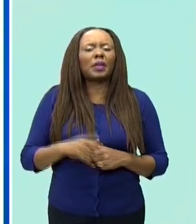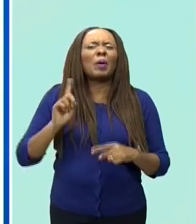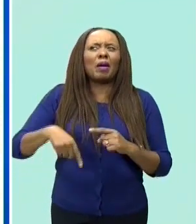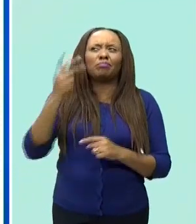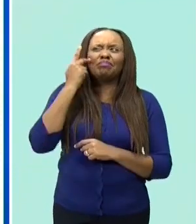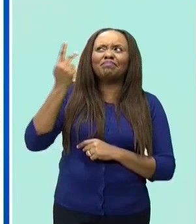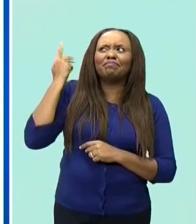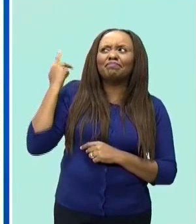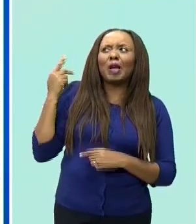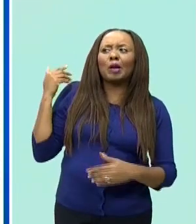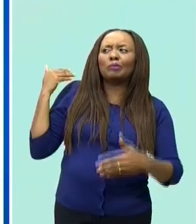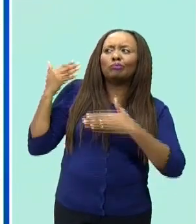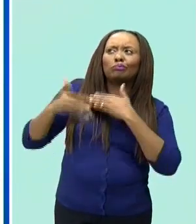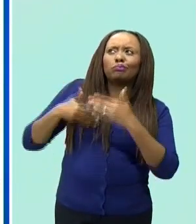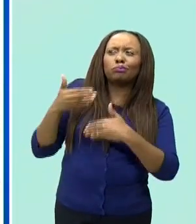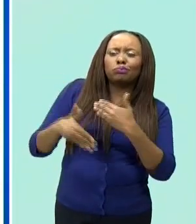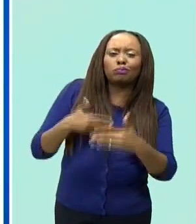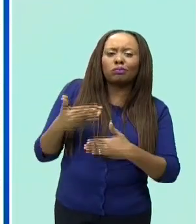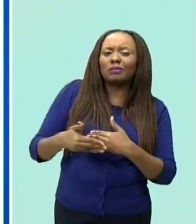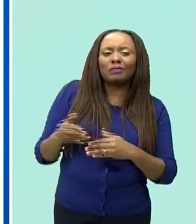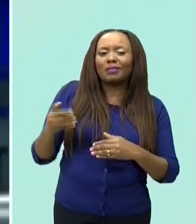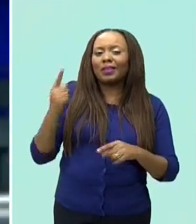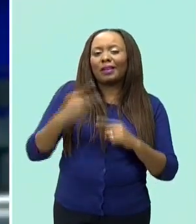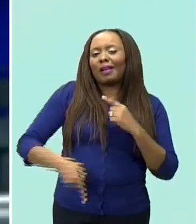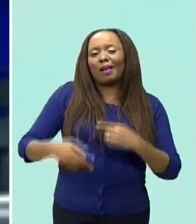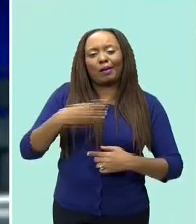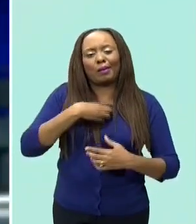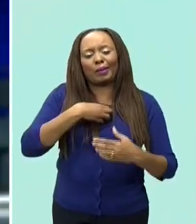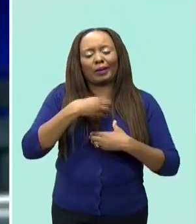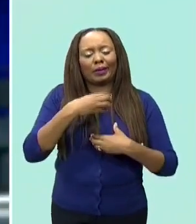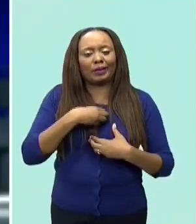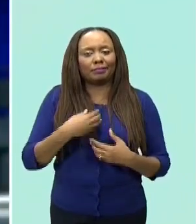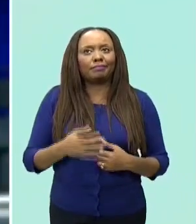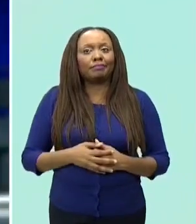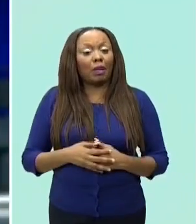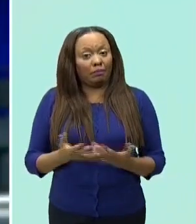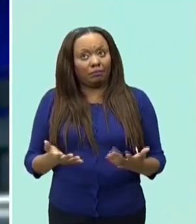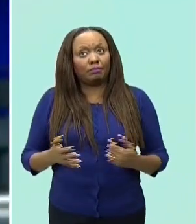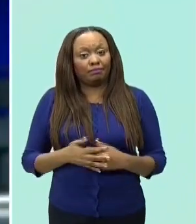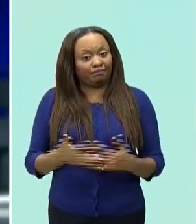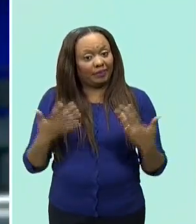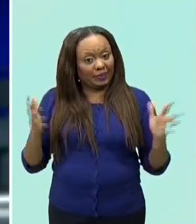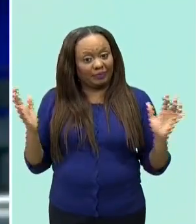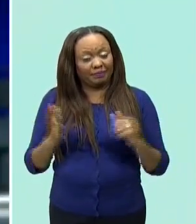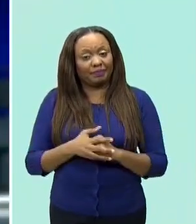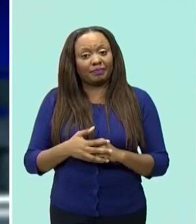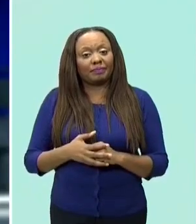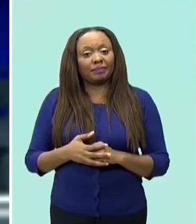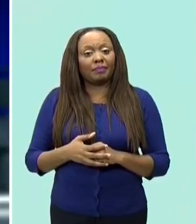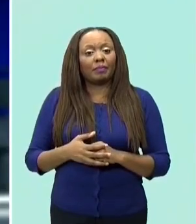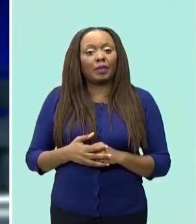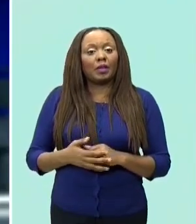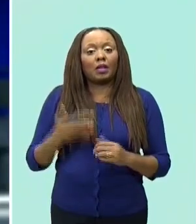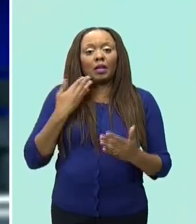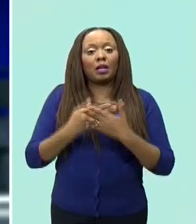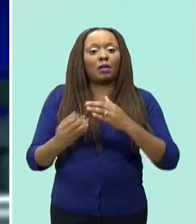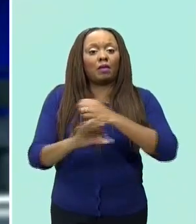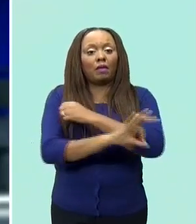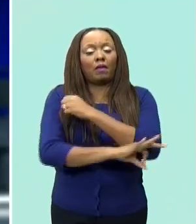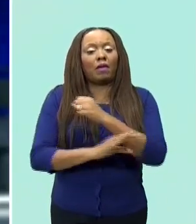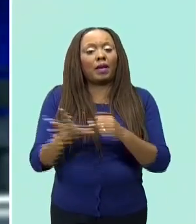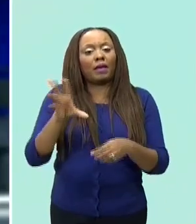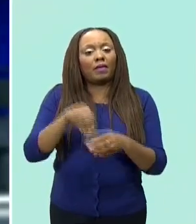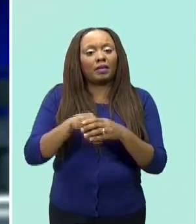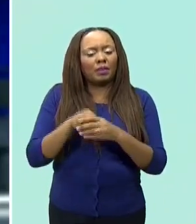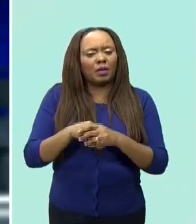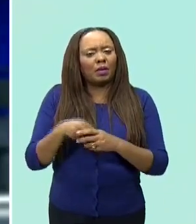whole process so far, there's nothing to complain. So Lisa, there you have it. Some much needed foreign direct investment at a time when the